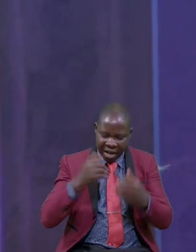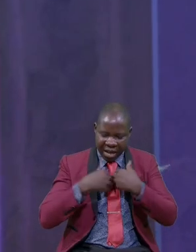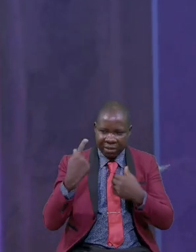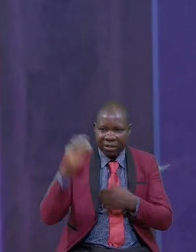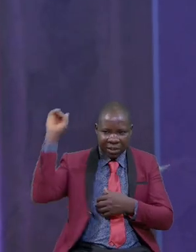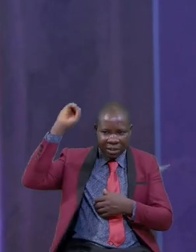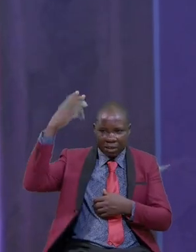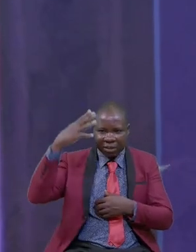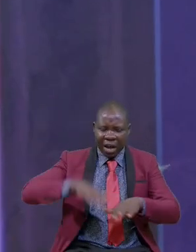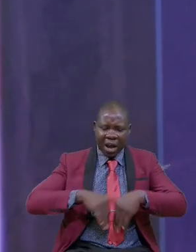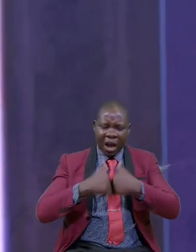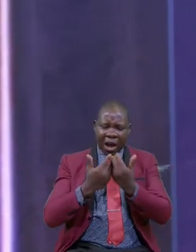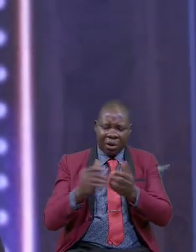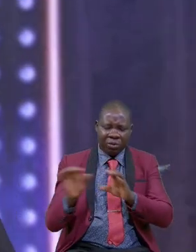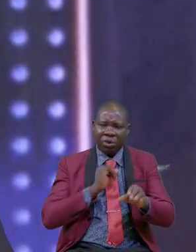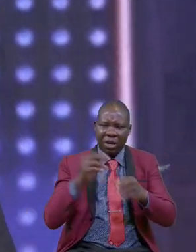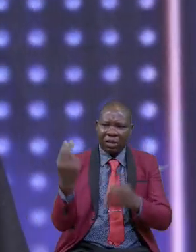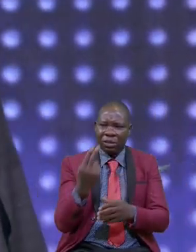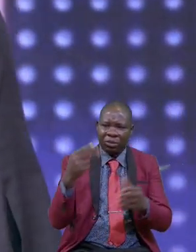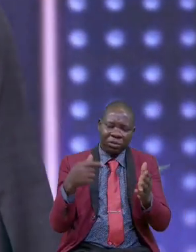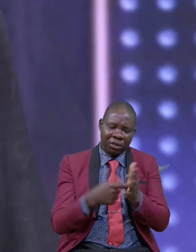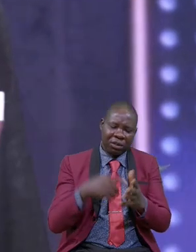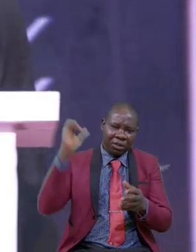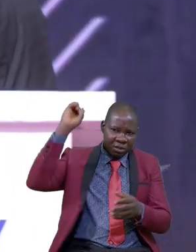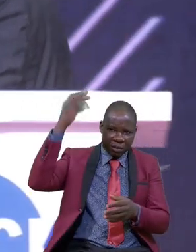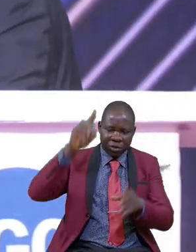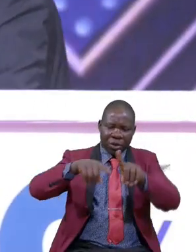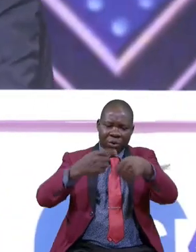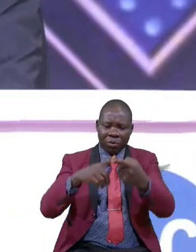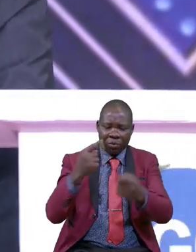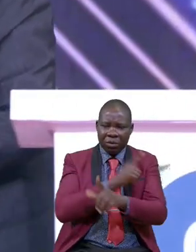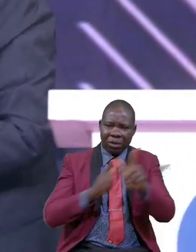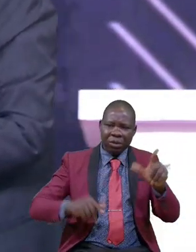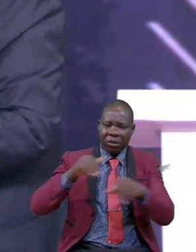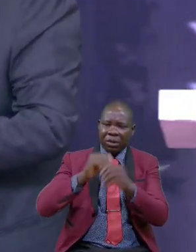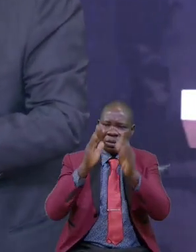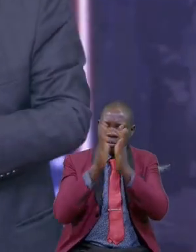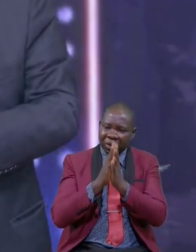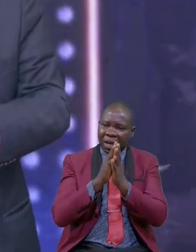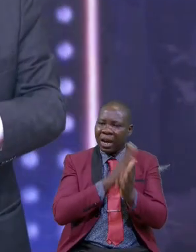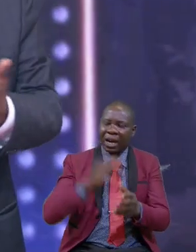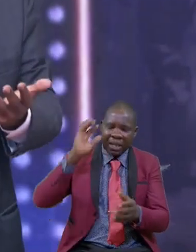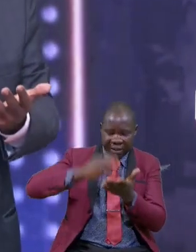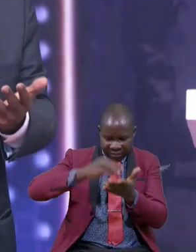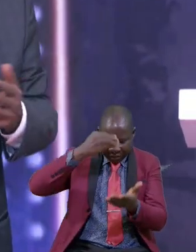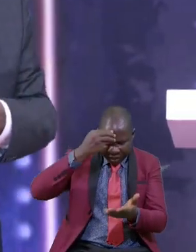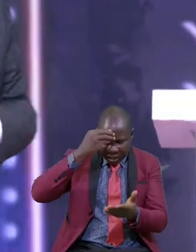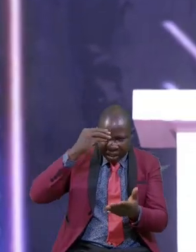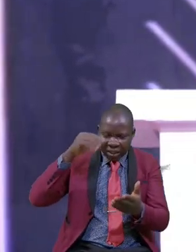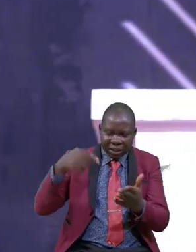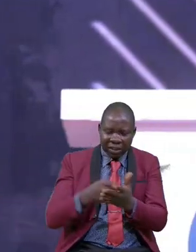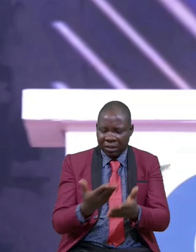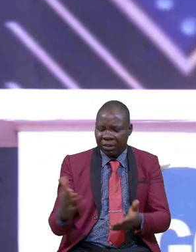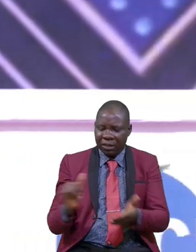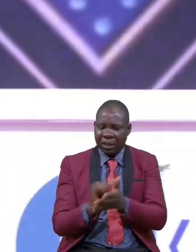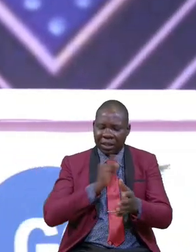à and Dieu learn. Dans la prière. How do I make use of this comment new thing I'm getting? The mercy, chose. the compassion, la compassion,